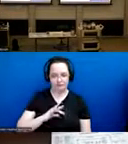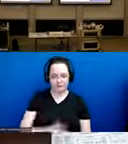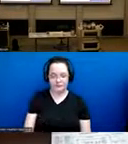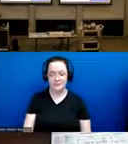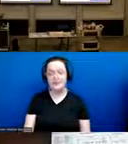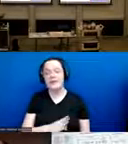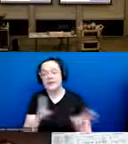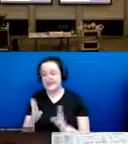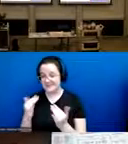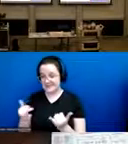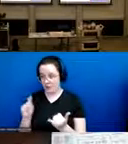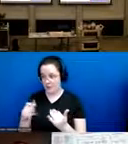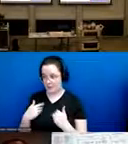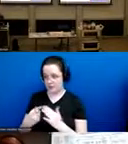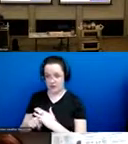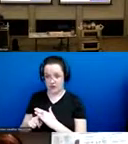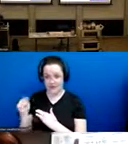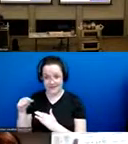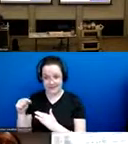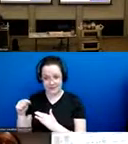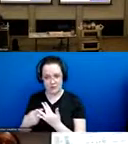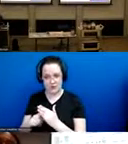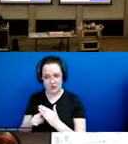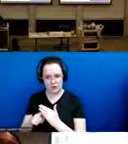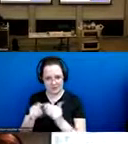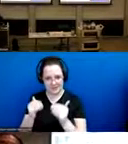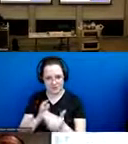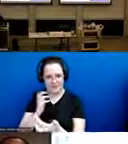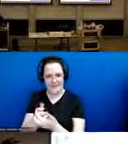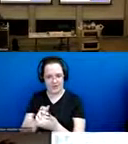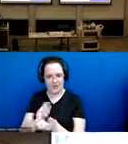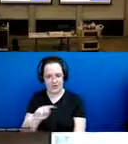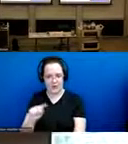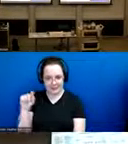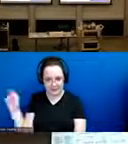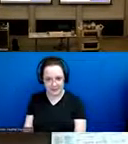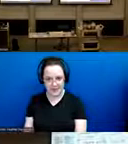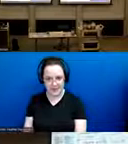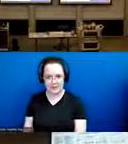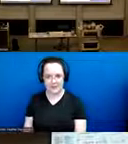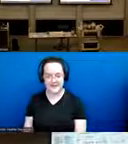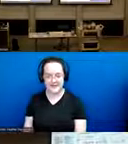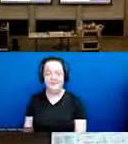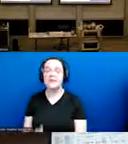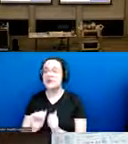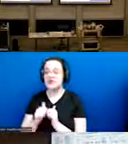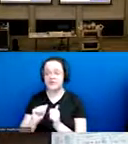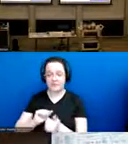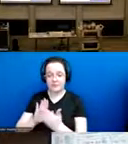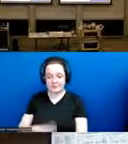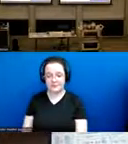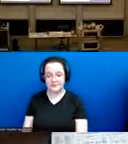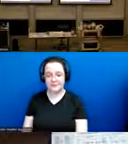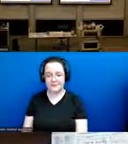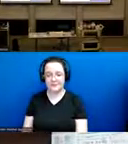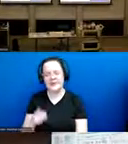Now you need to have the sources that match those photons, right? And then the way we go about here we go a little bit into